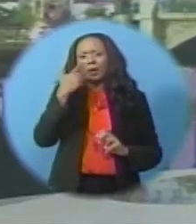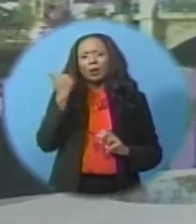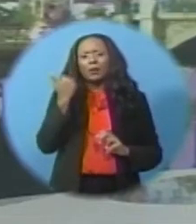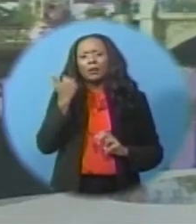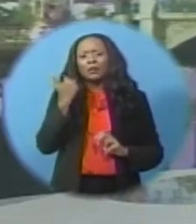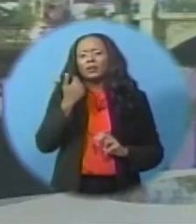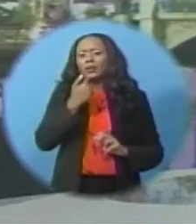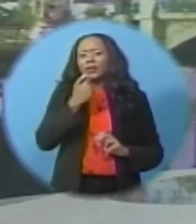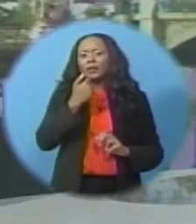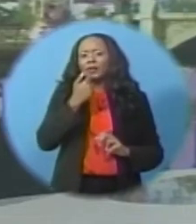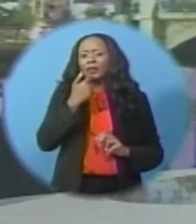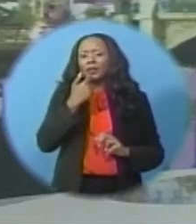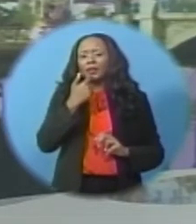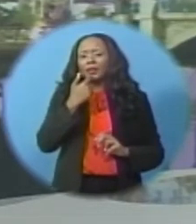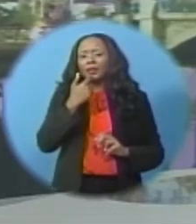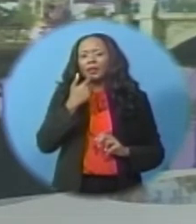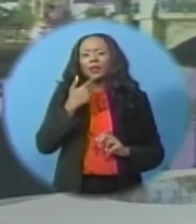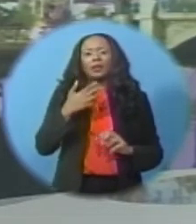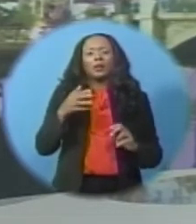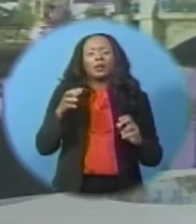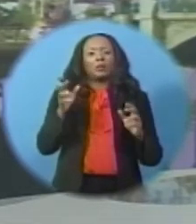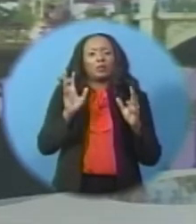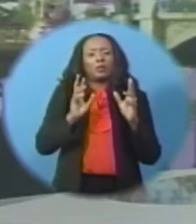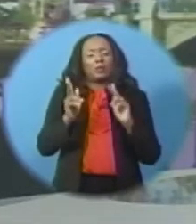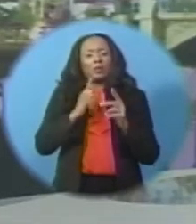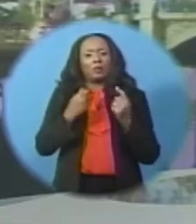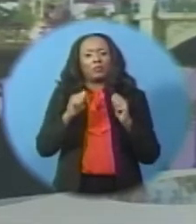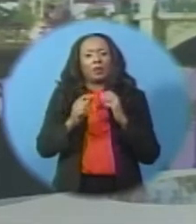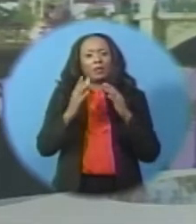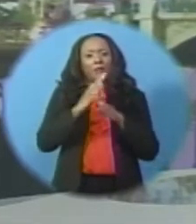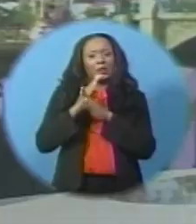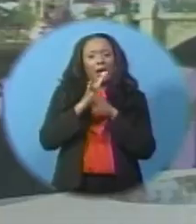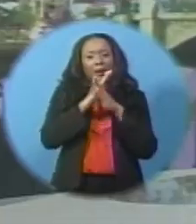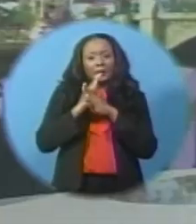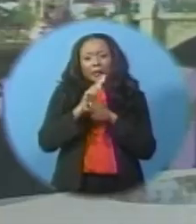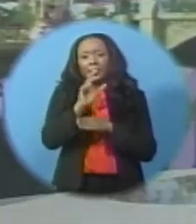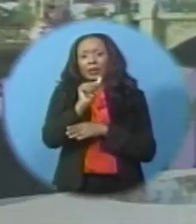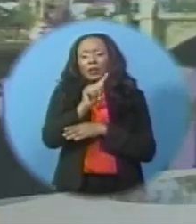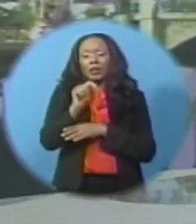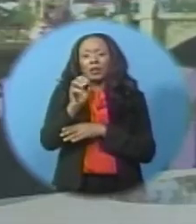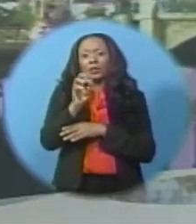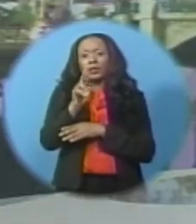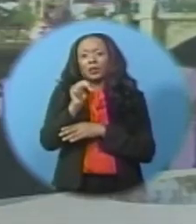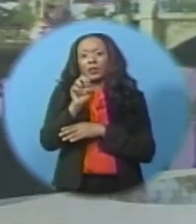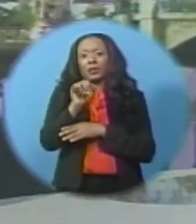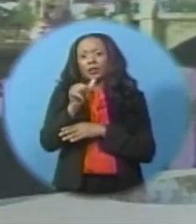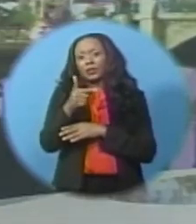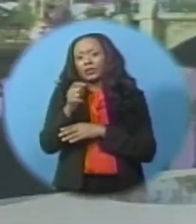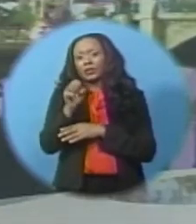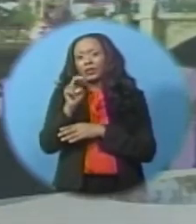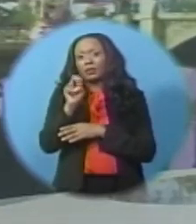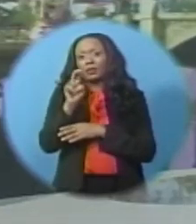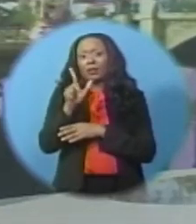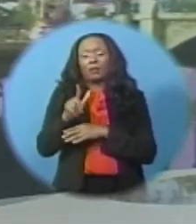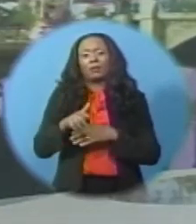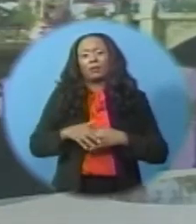This after she claims there are attempts to protect the Attorney General. Jesse Ramdeo tells us more.